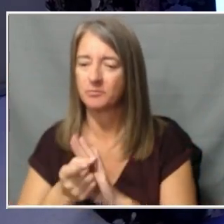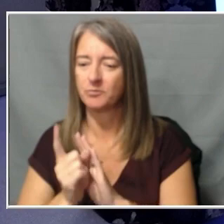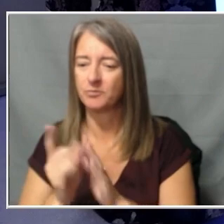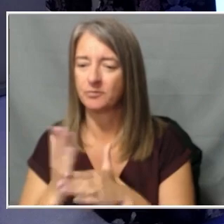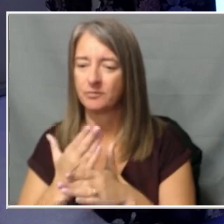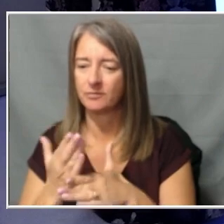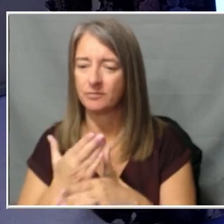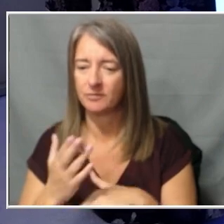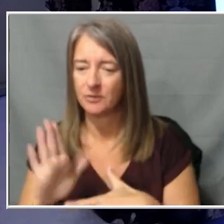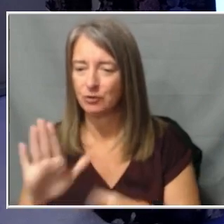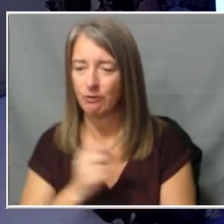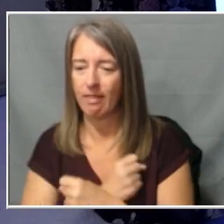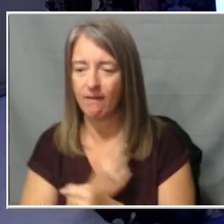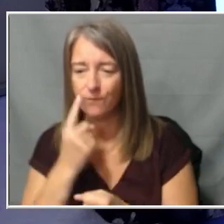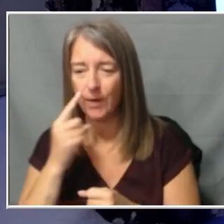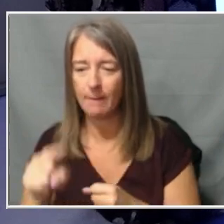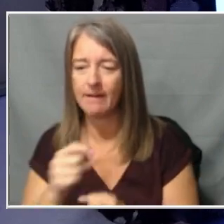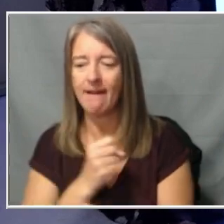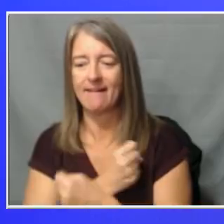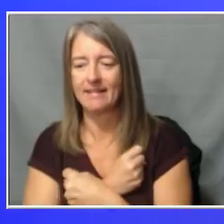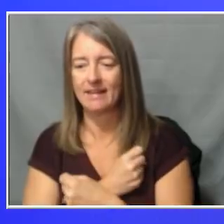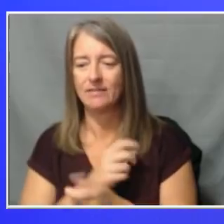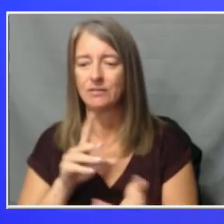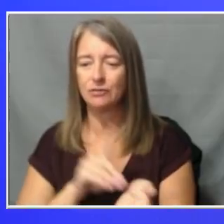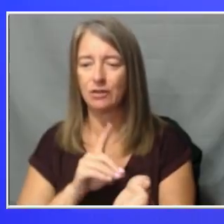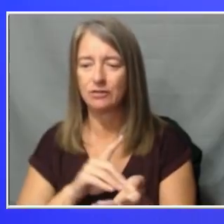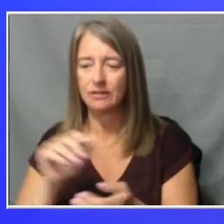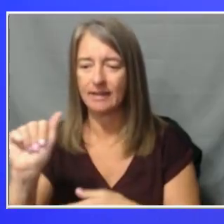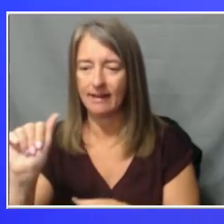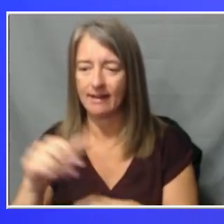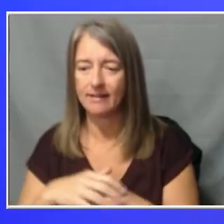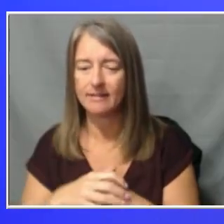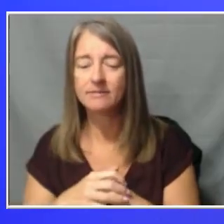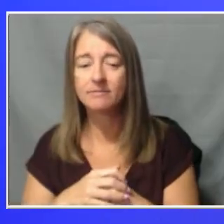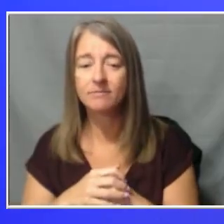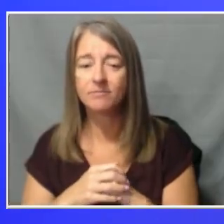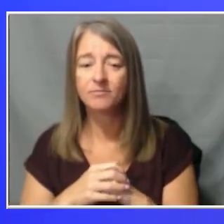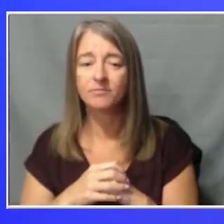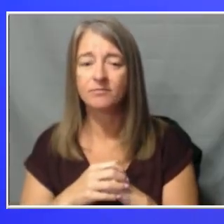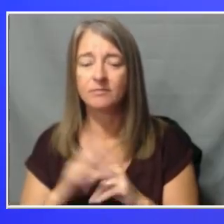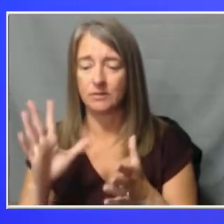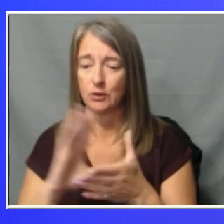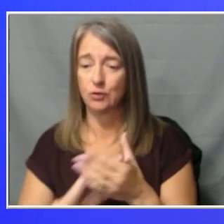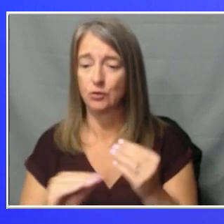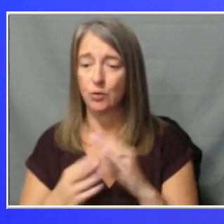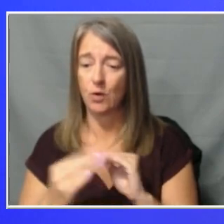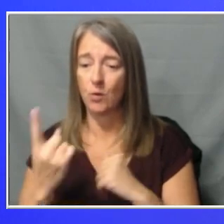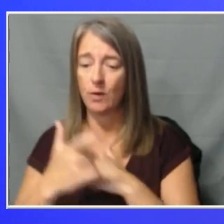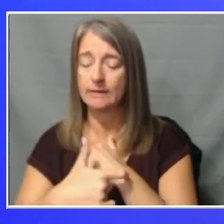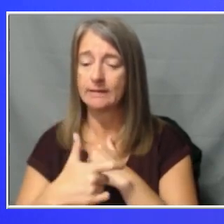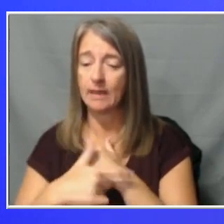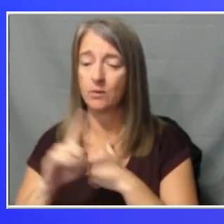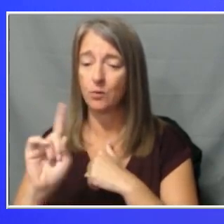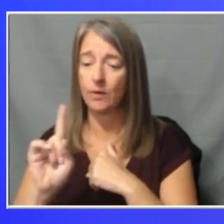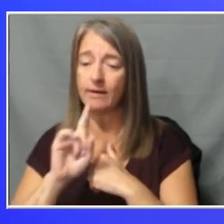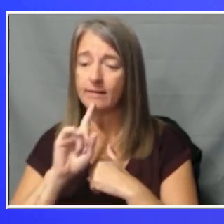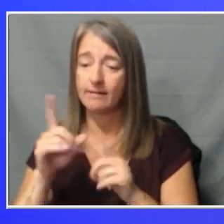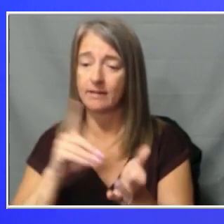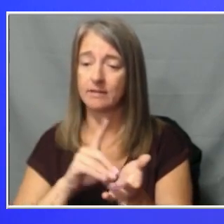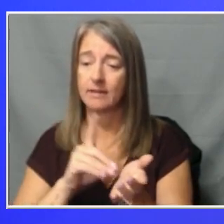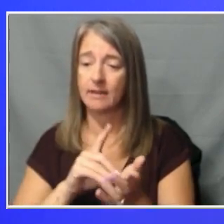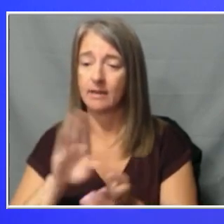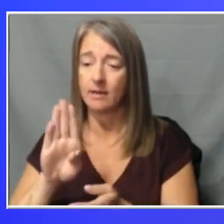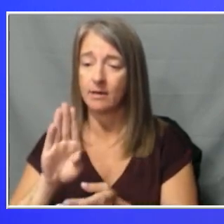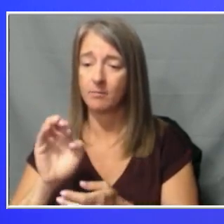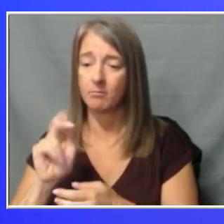love for him. No, I love Dr. Abhyankar. There was a story one time where he had a buckeye,